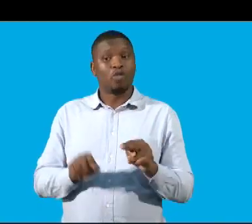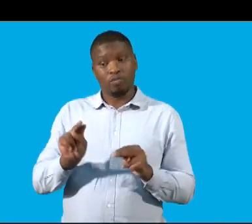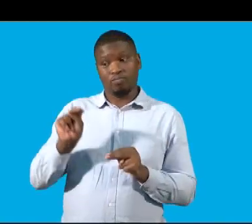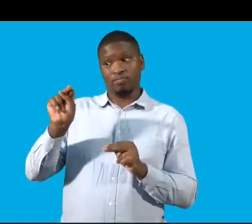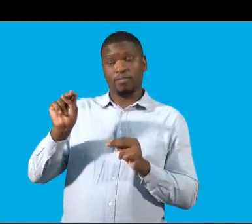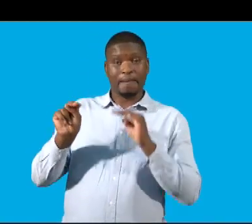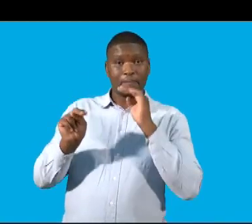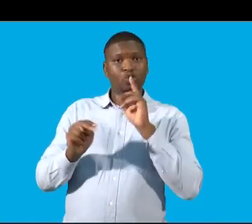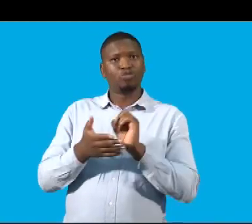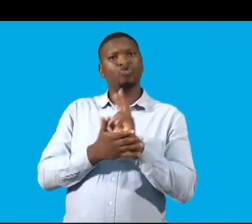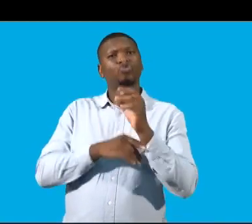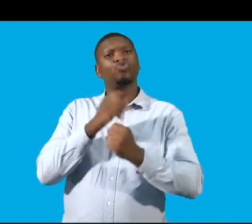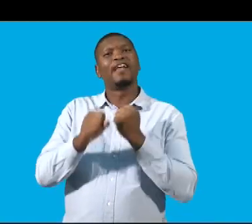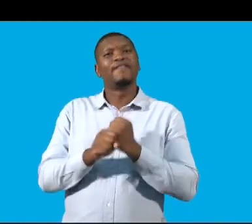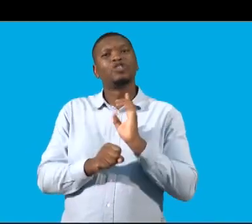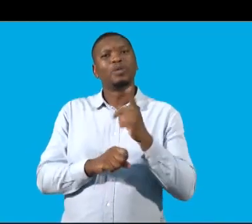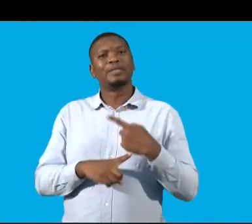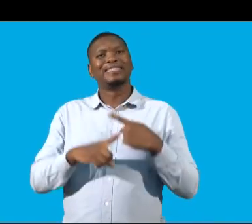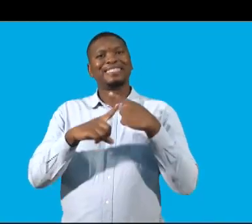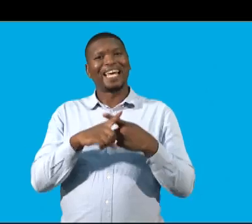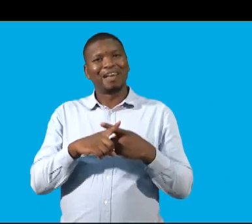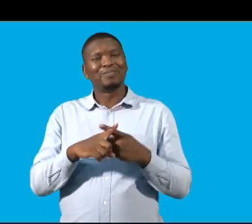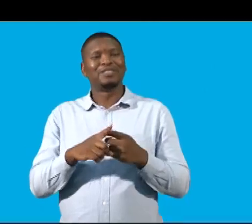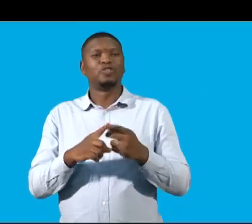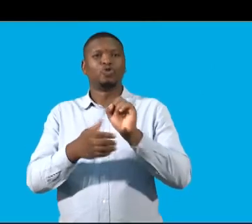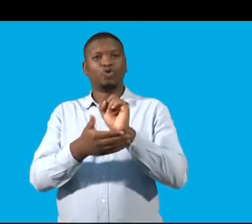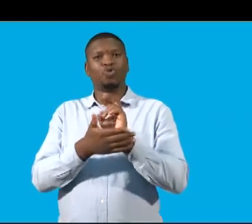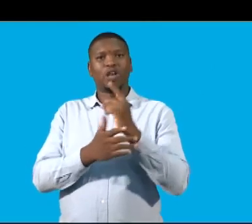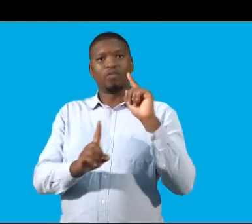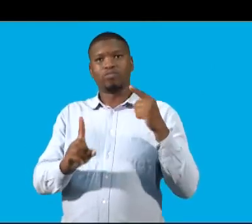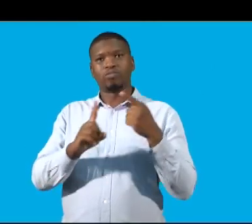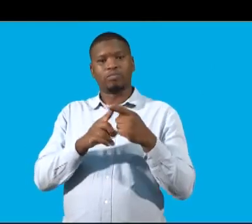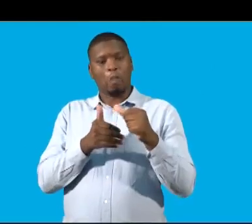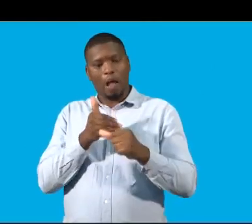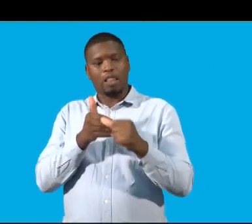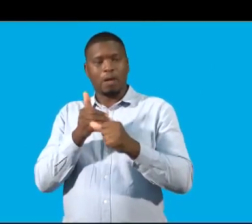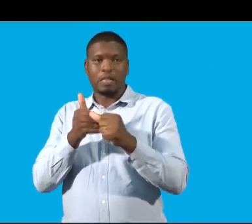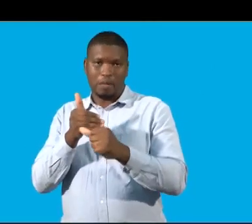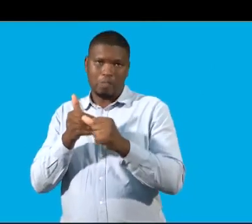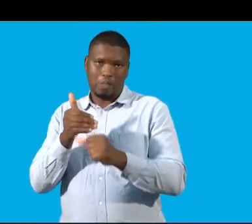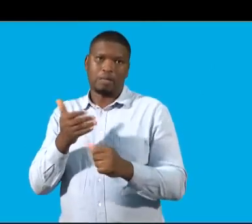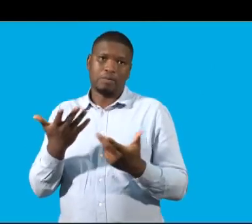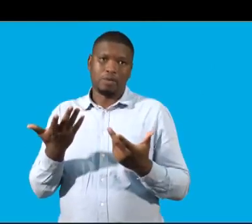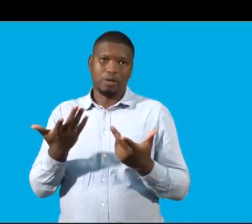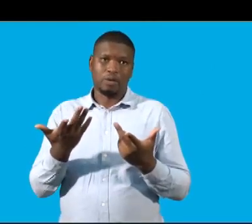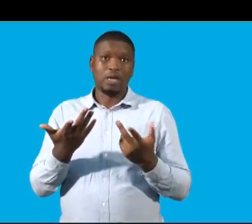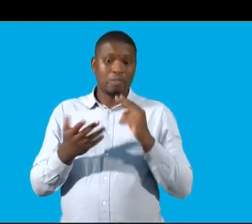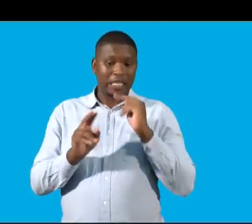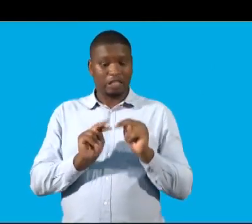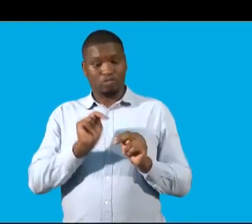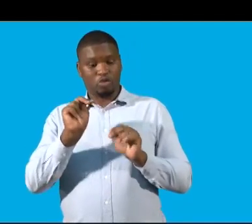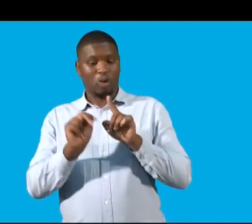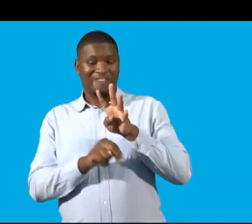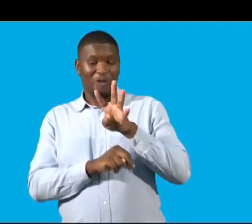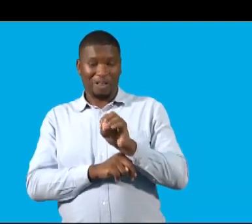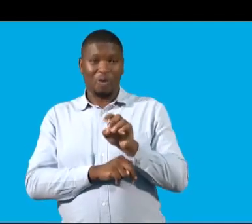to the exponent, it is 12 years, and that 12 years we are going to multiply by another 12 for compounding monthly, and that is an exponent of